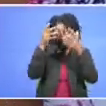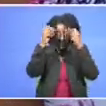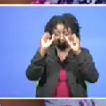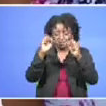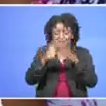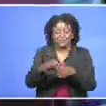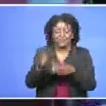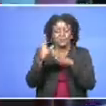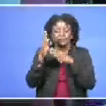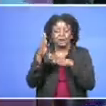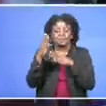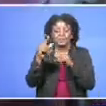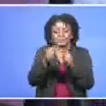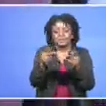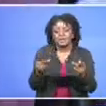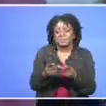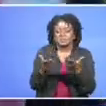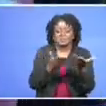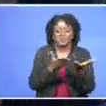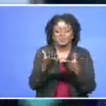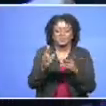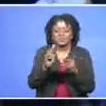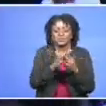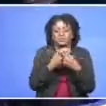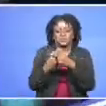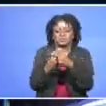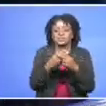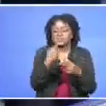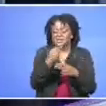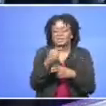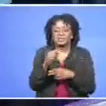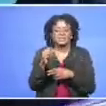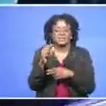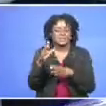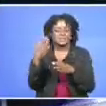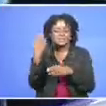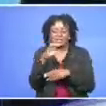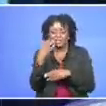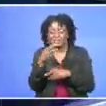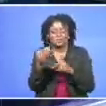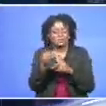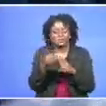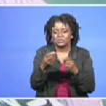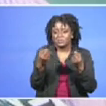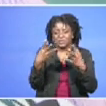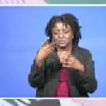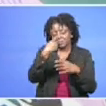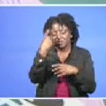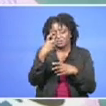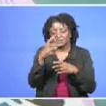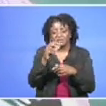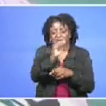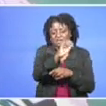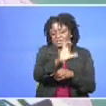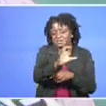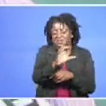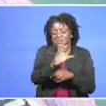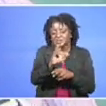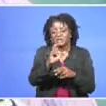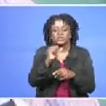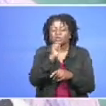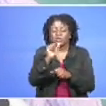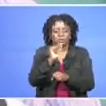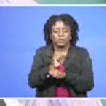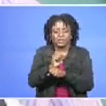Kimsey Ferguson, said the heat in the building is unbearable due to a non-functioning air conditioning system. Every other day, apparently, the